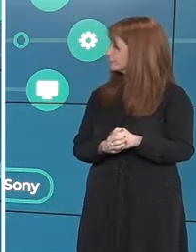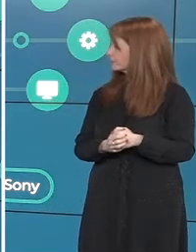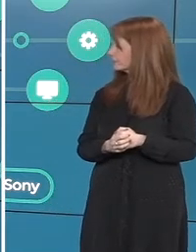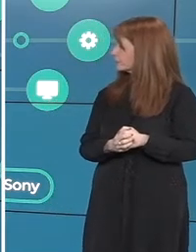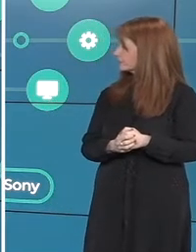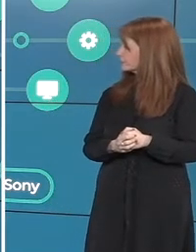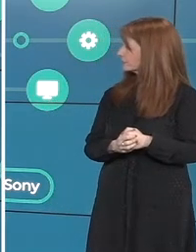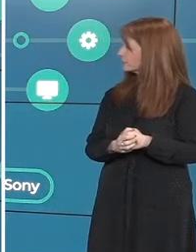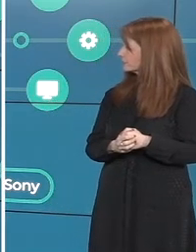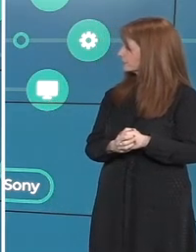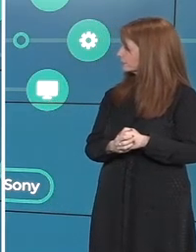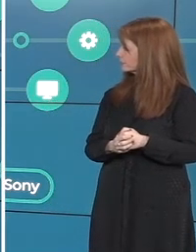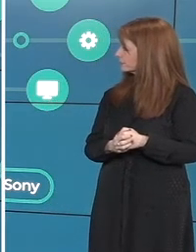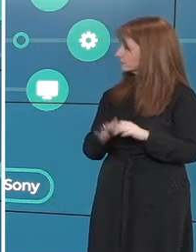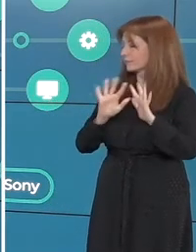If this panel